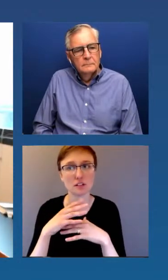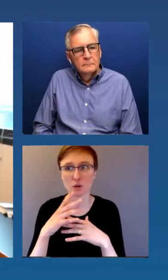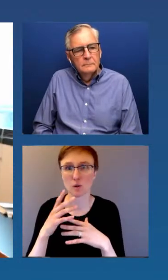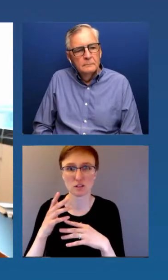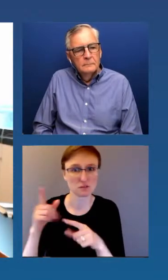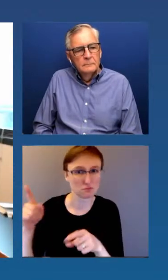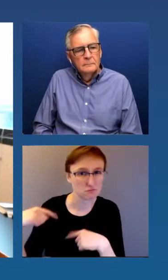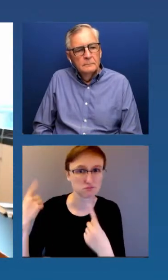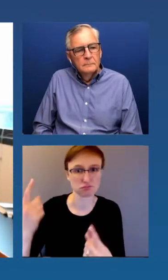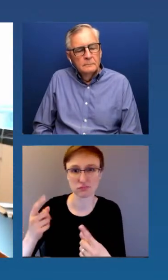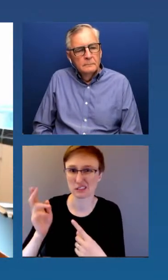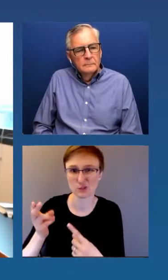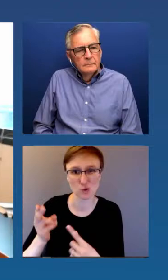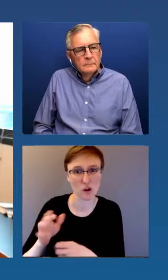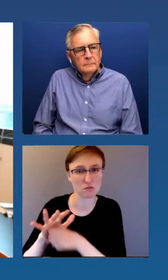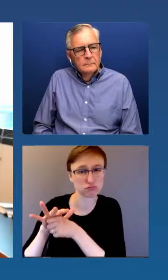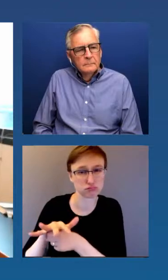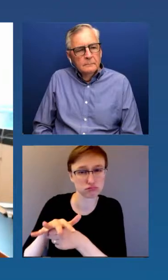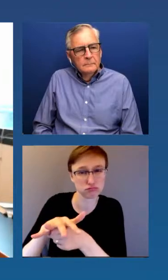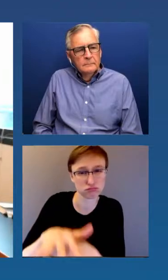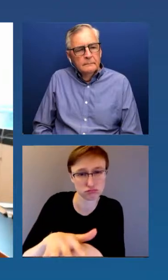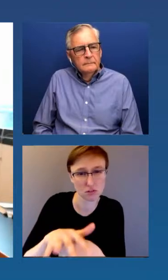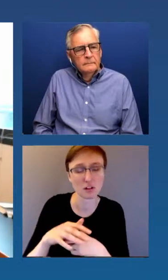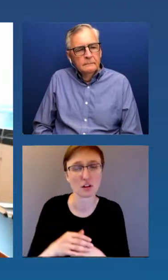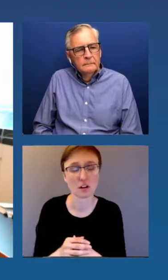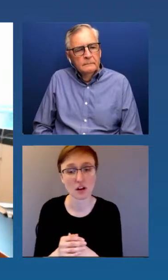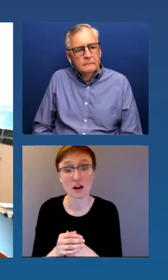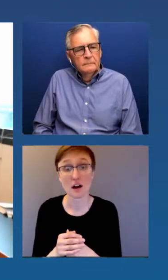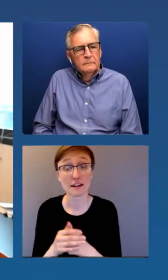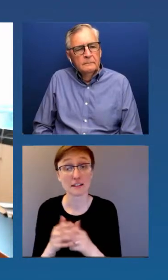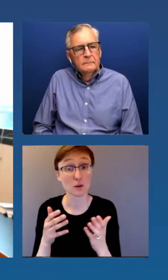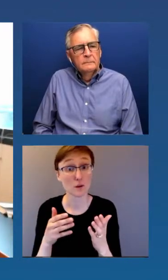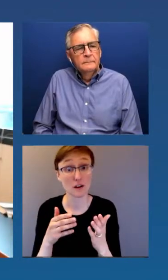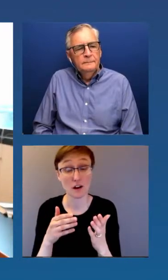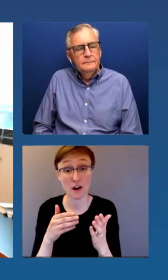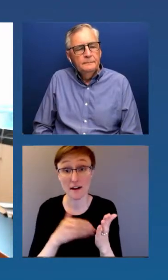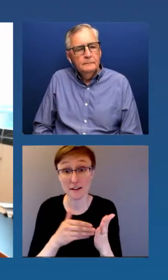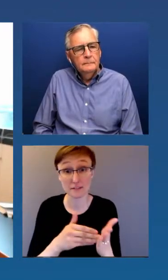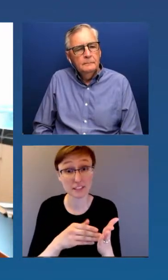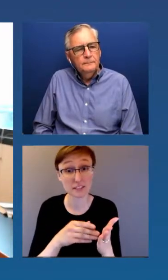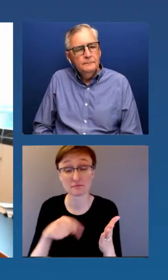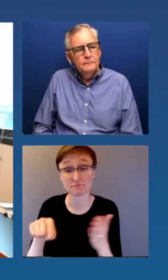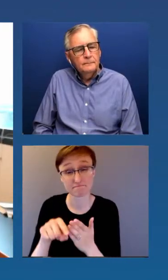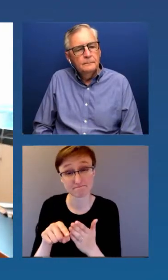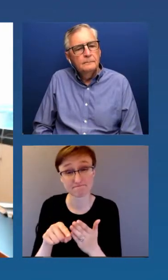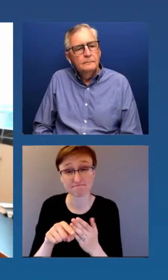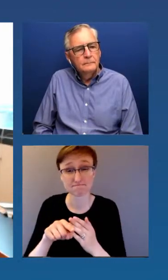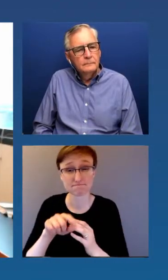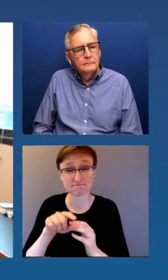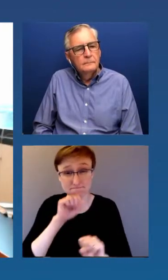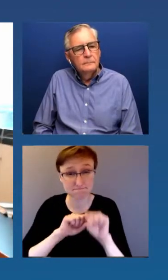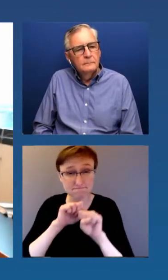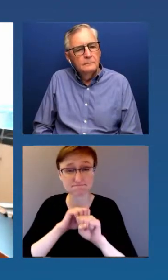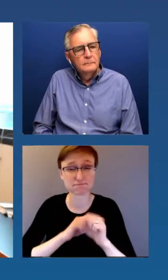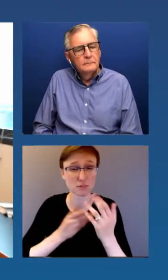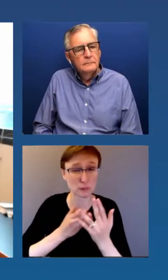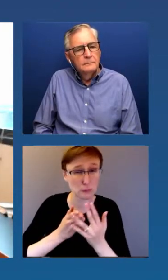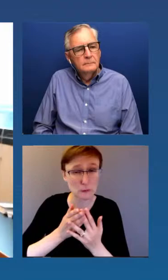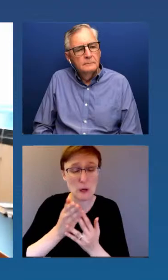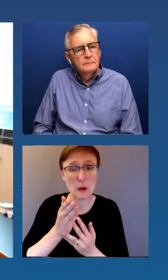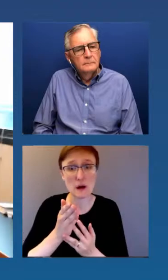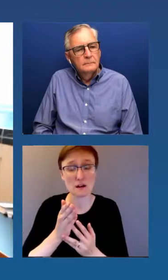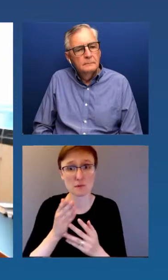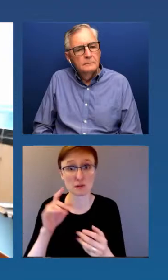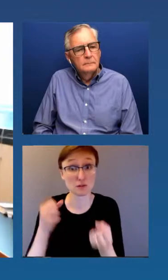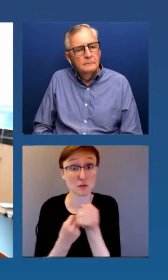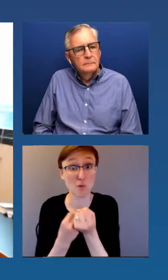have to sort through. And they often do it with less support, less networks. I myself